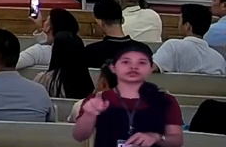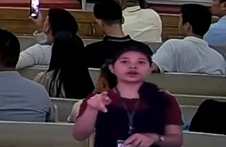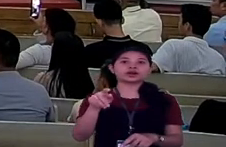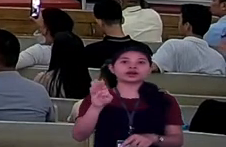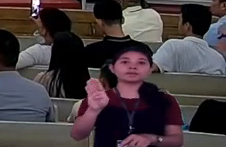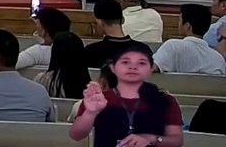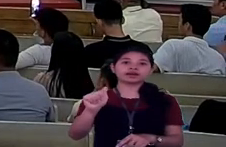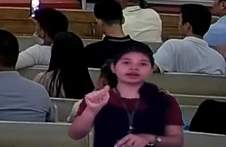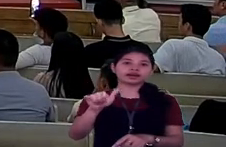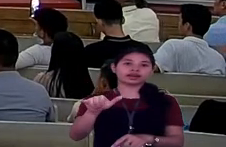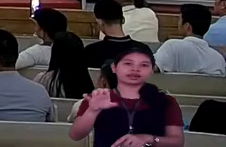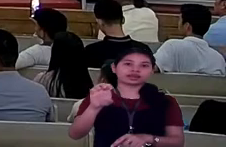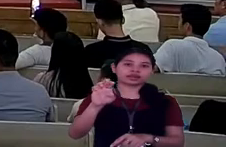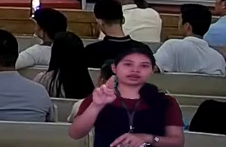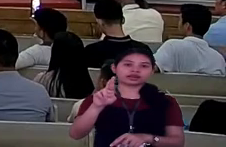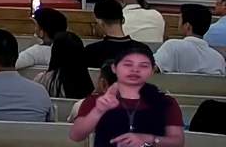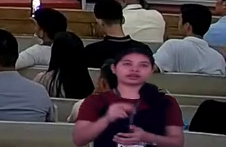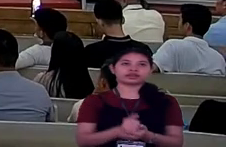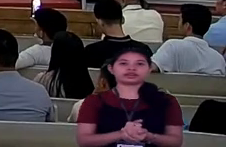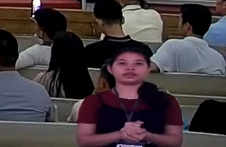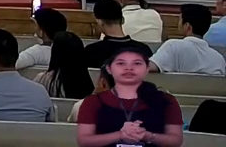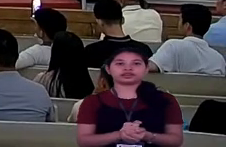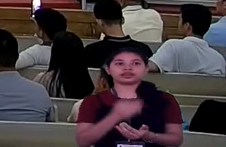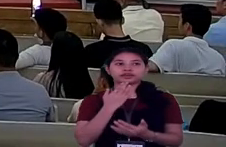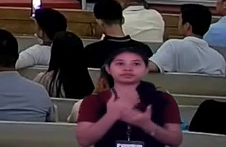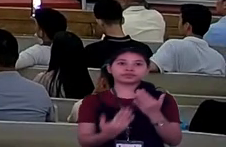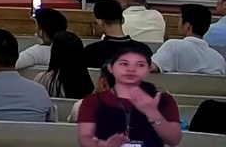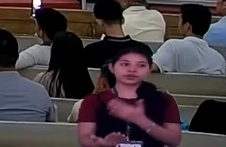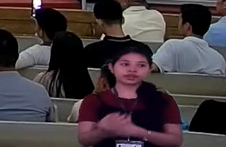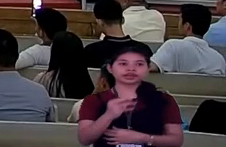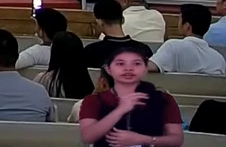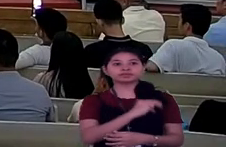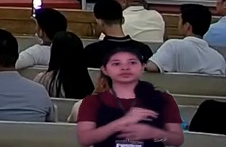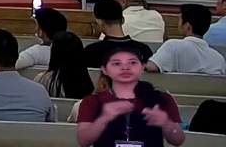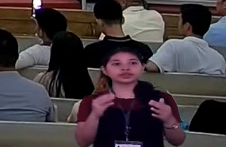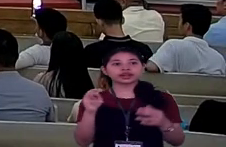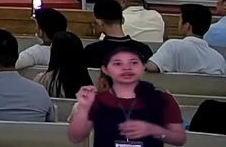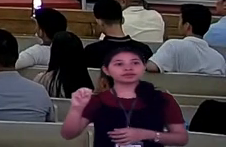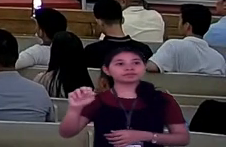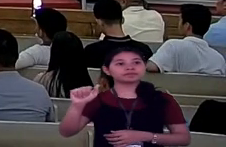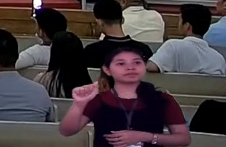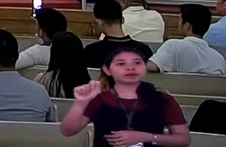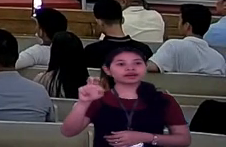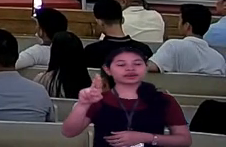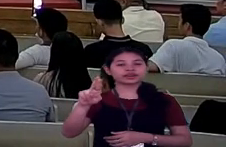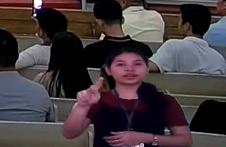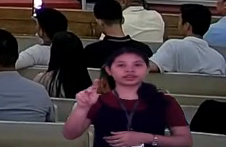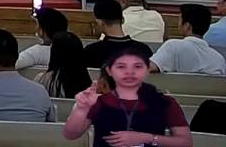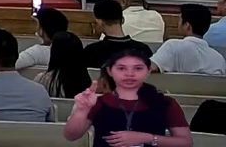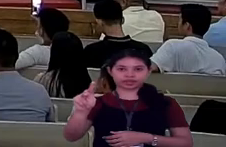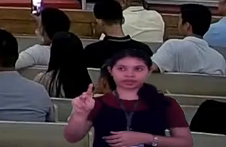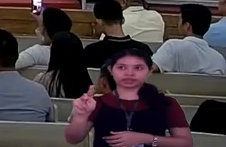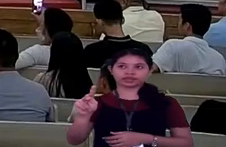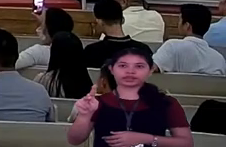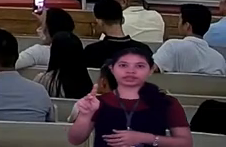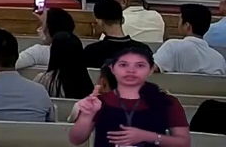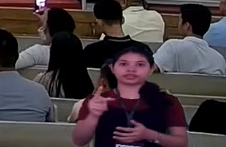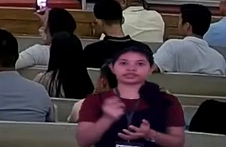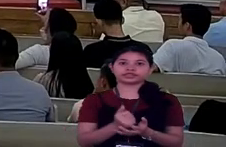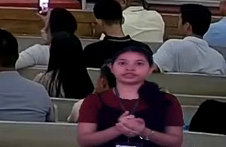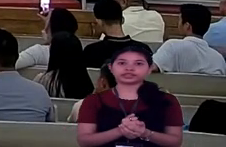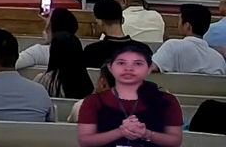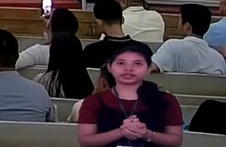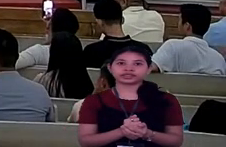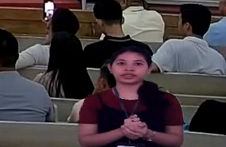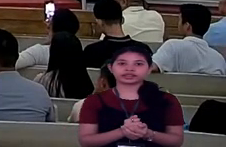Kazakhstan. Maayong buntag sa tanan. I'm missionary Mark Darius Obanyan together with my beautiful wife, missionary Bernice Obanyan, with our